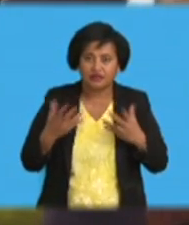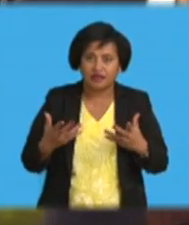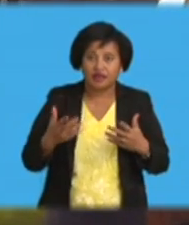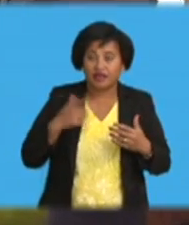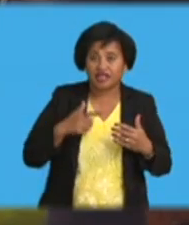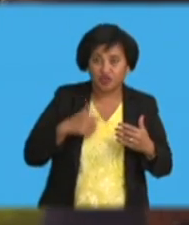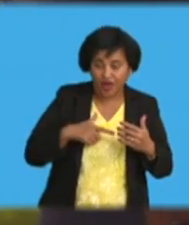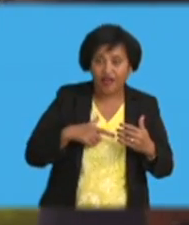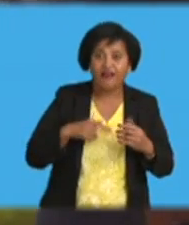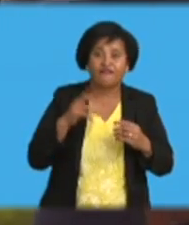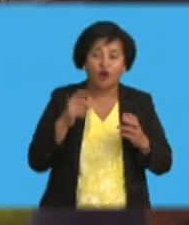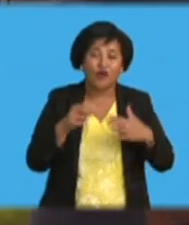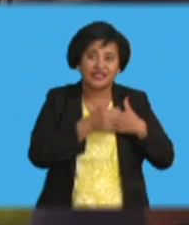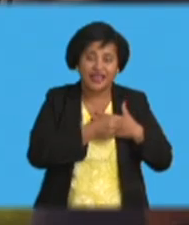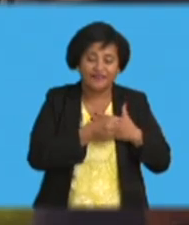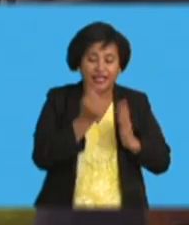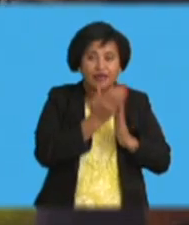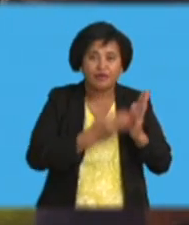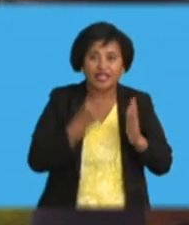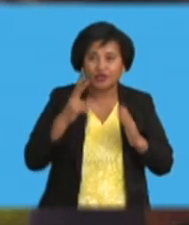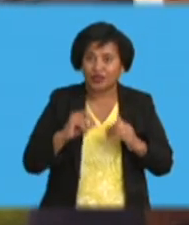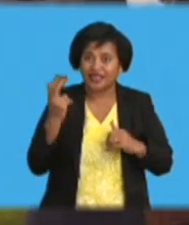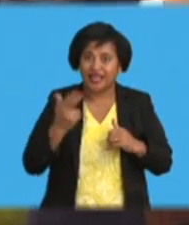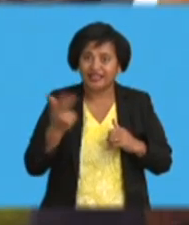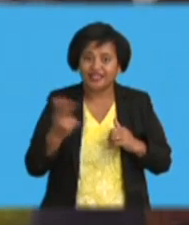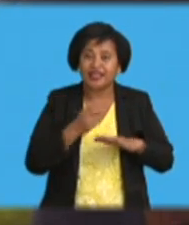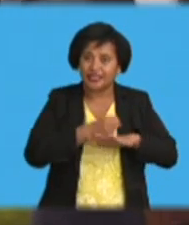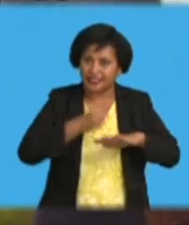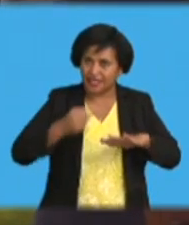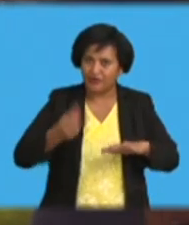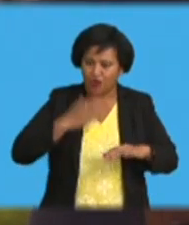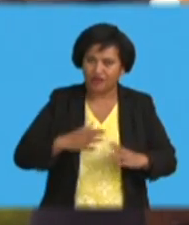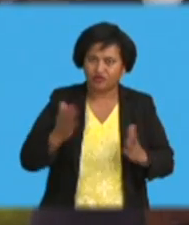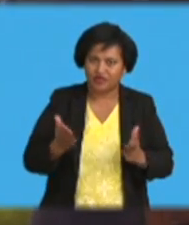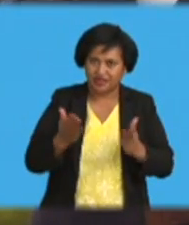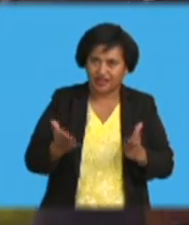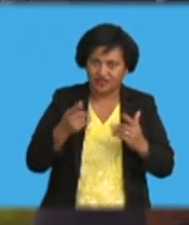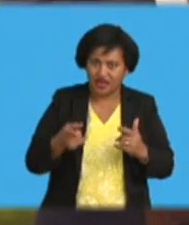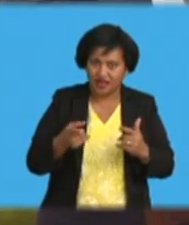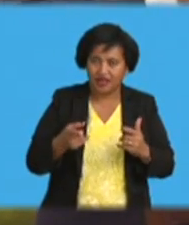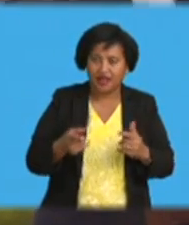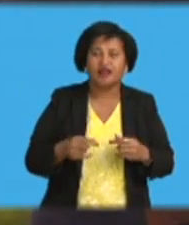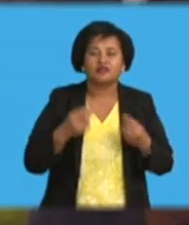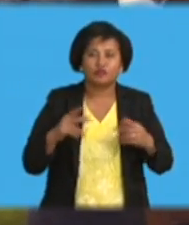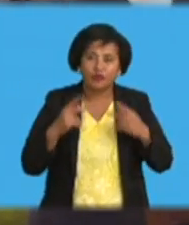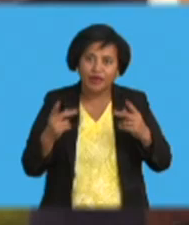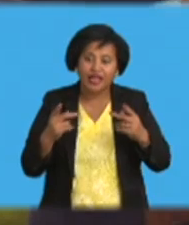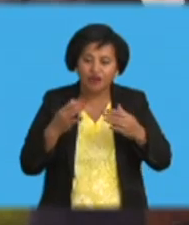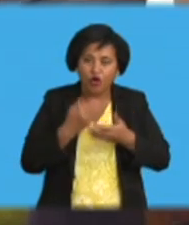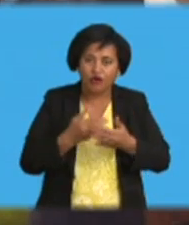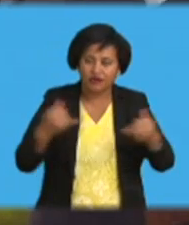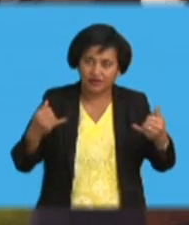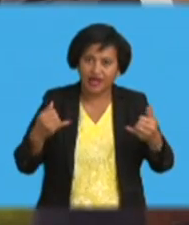Safety Bill 2018. We are confident this is a very smart, good start. The bill calls for commission that will promote online safety, organize